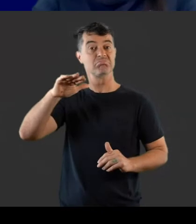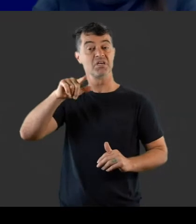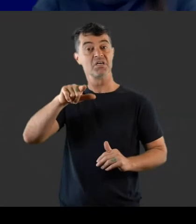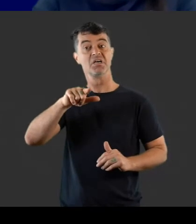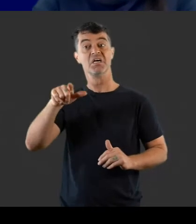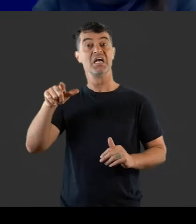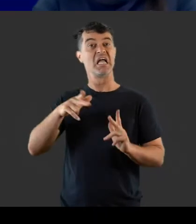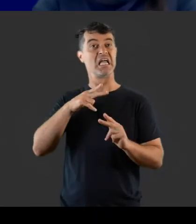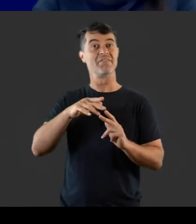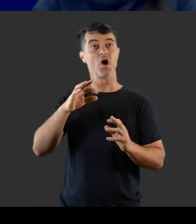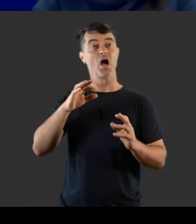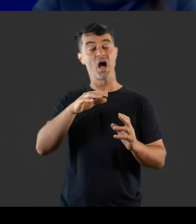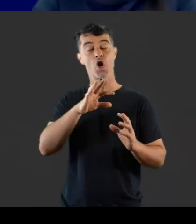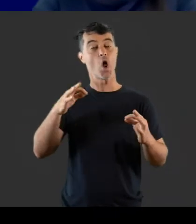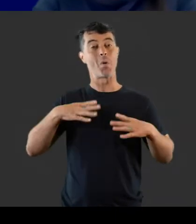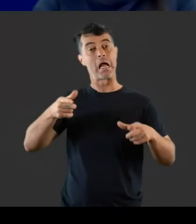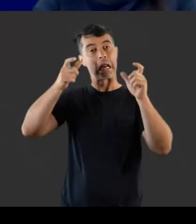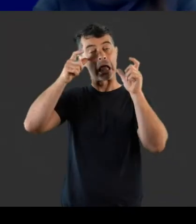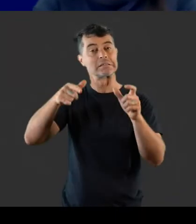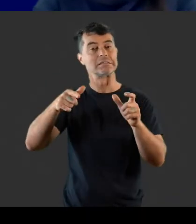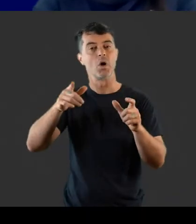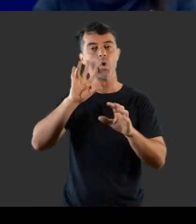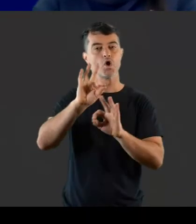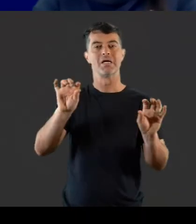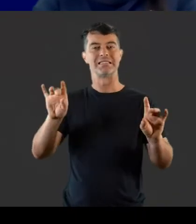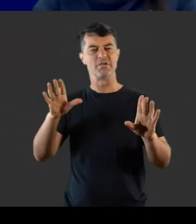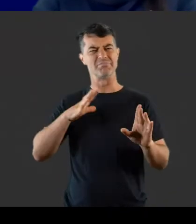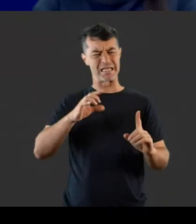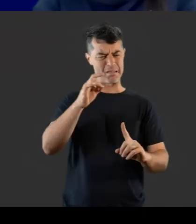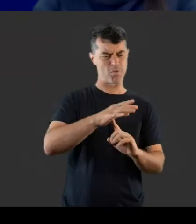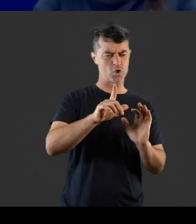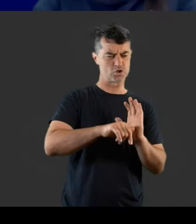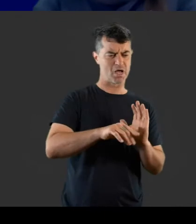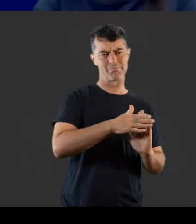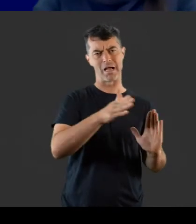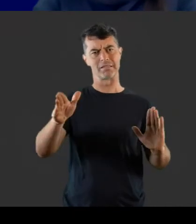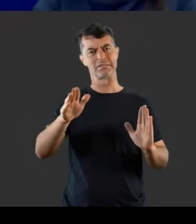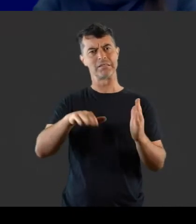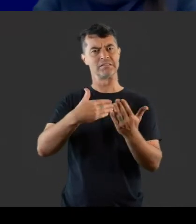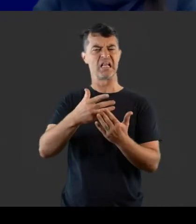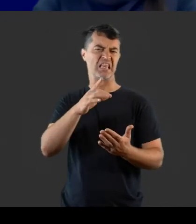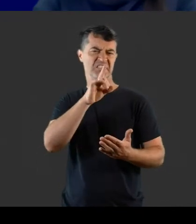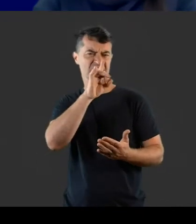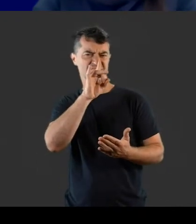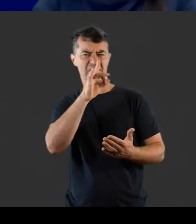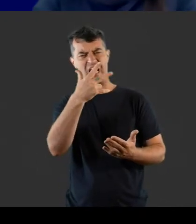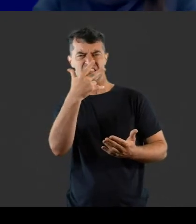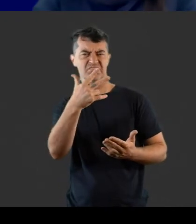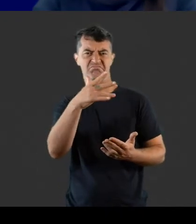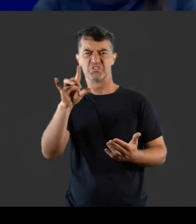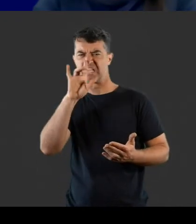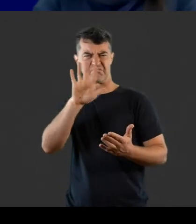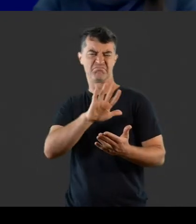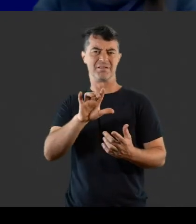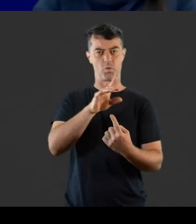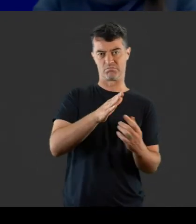a child would damage their eyes by not wearing their glasses, as they have passed the critical period of visual development.